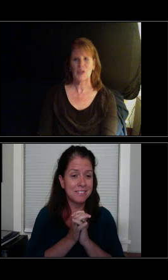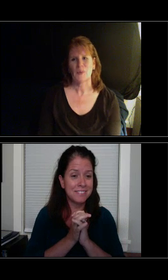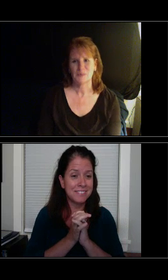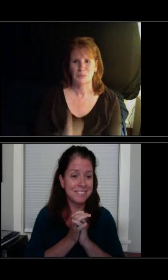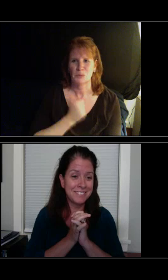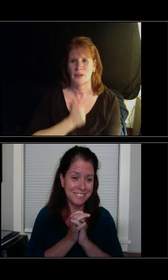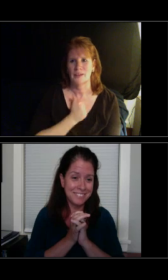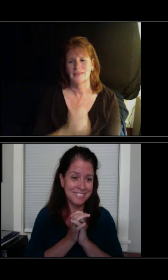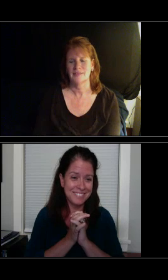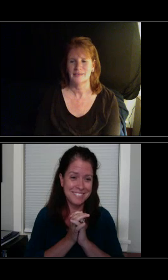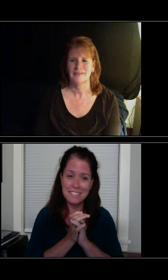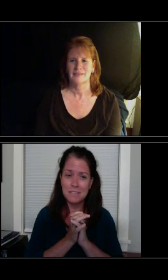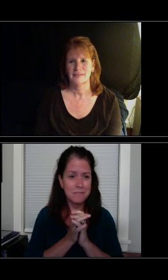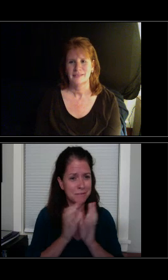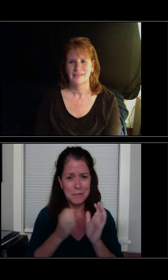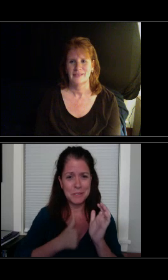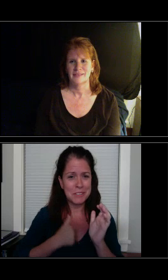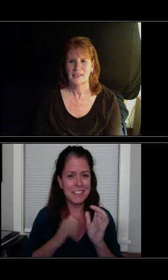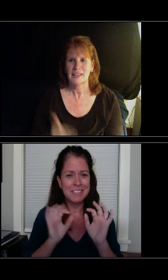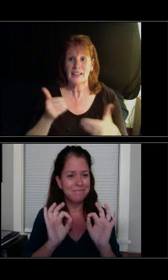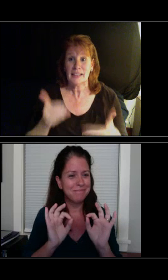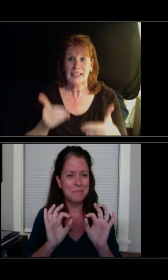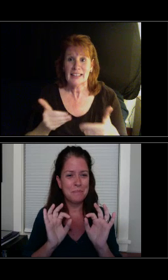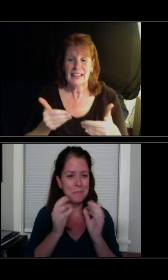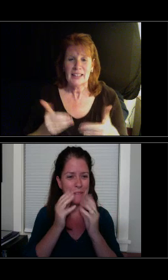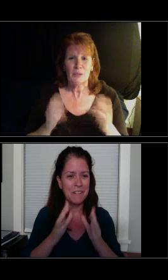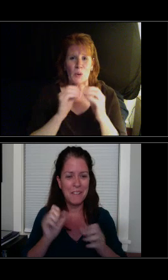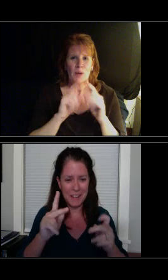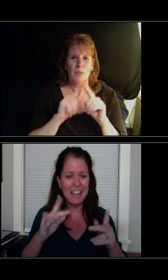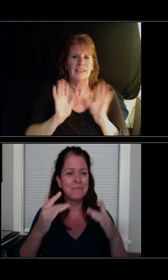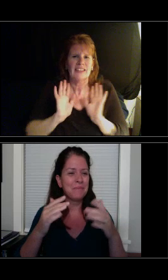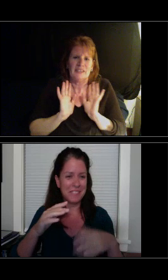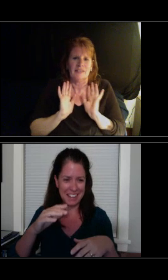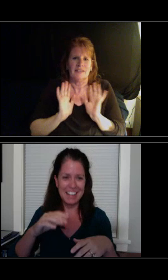Anything else you'd like to add, Robyn, before we close?